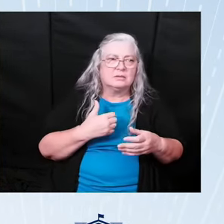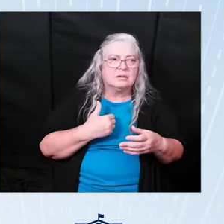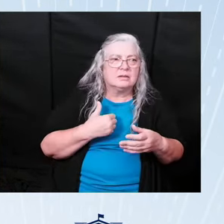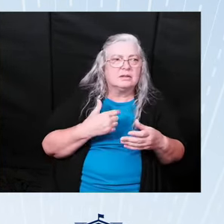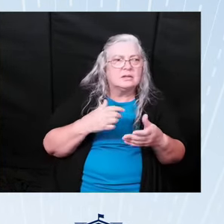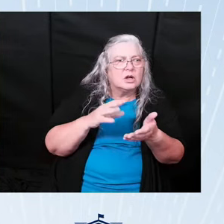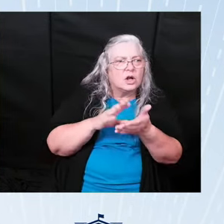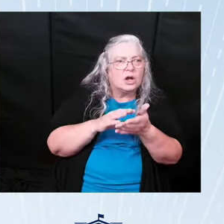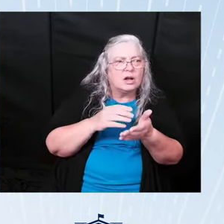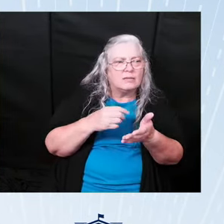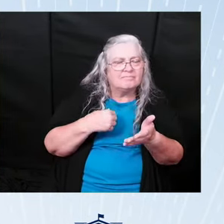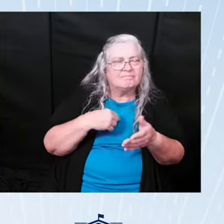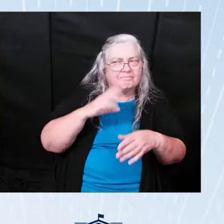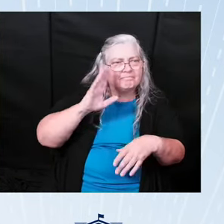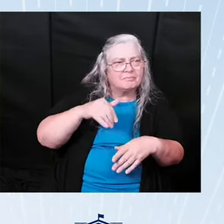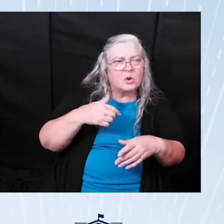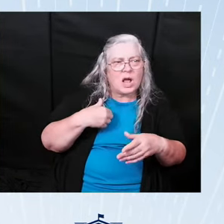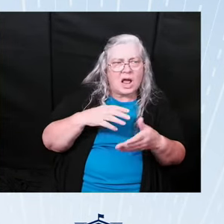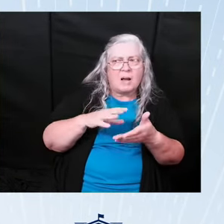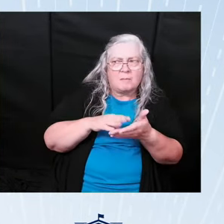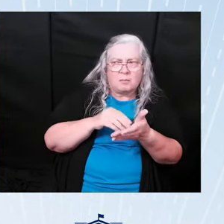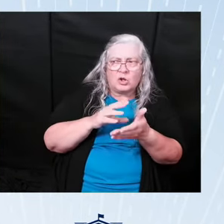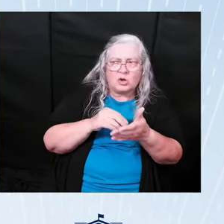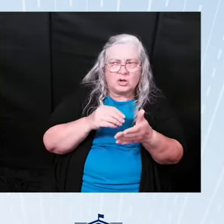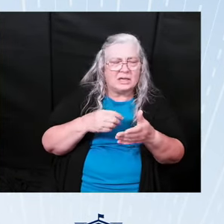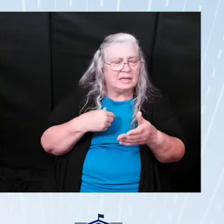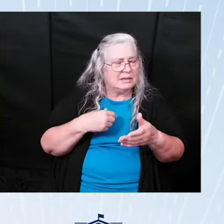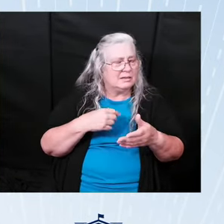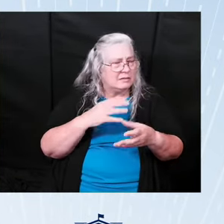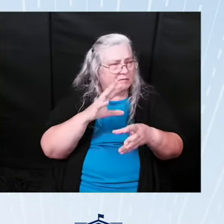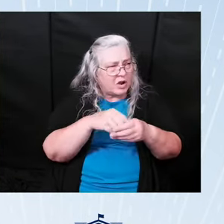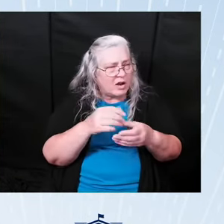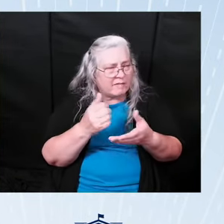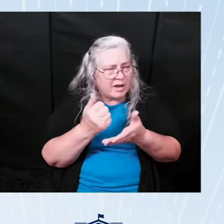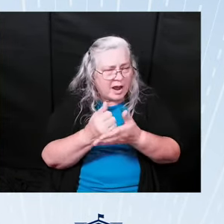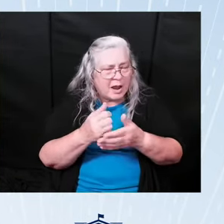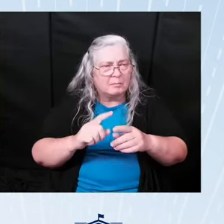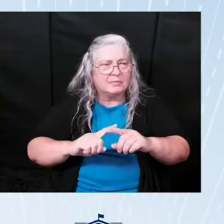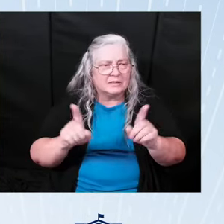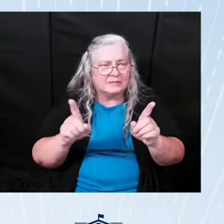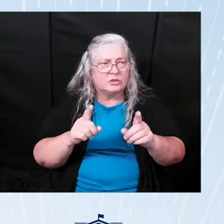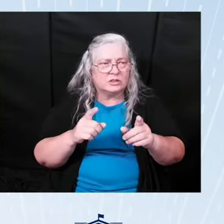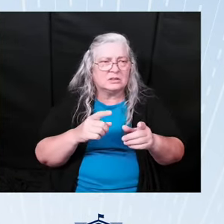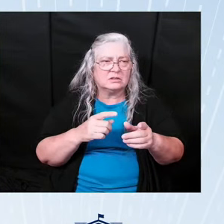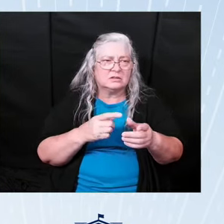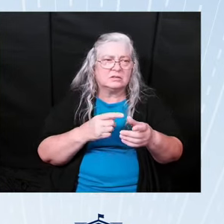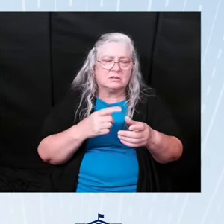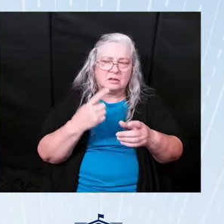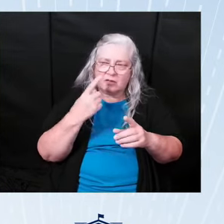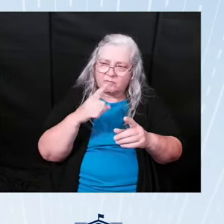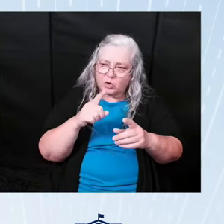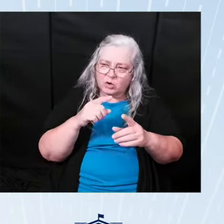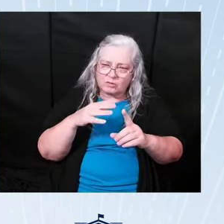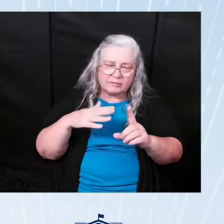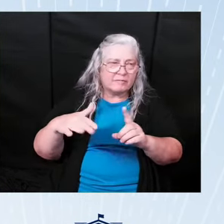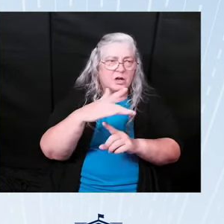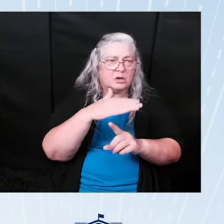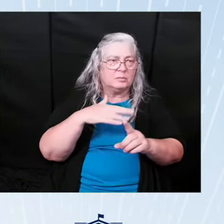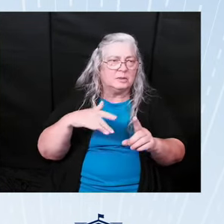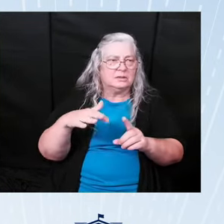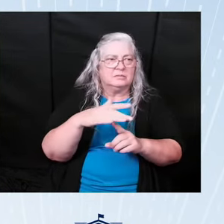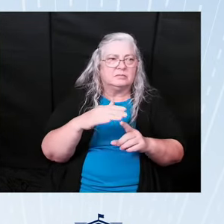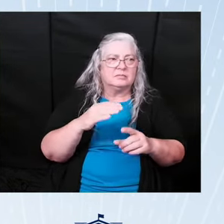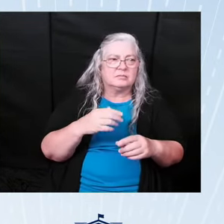What I wish that everyone could see is how this type of work has such a broad positive impact on our country.